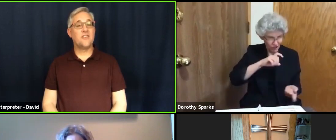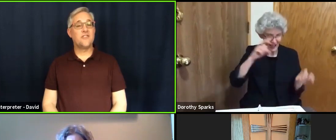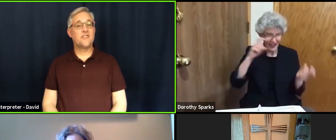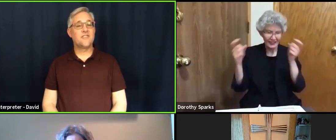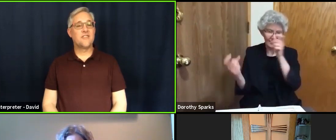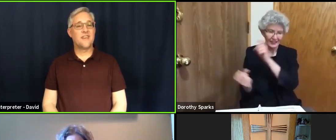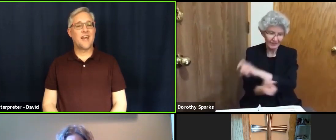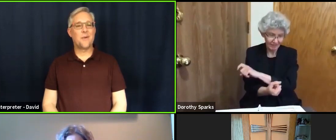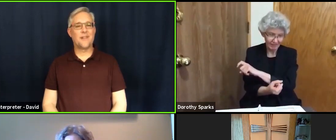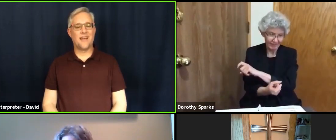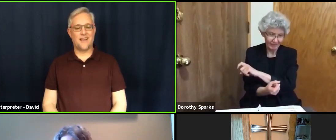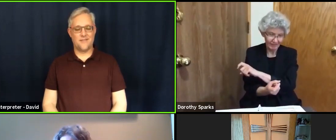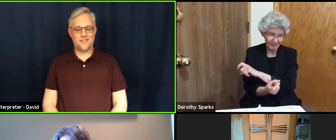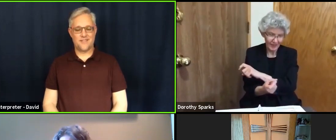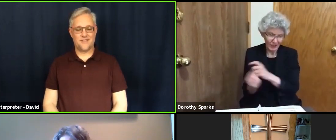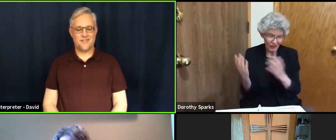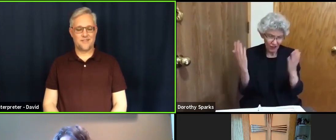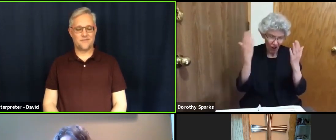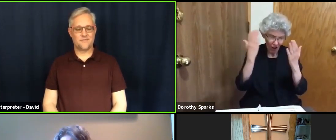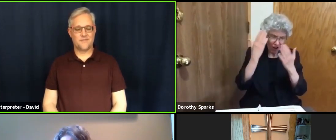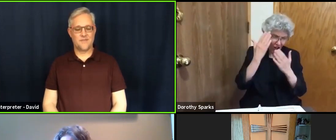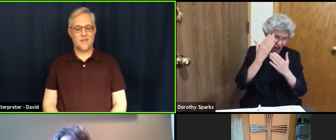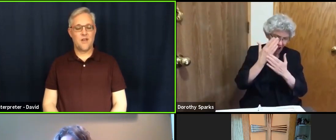It changes our lives